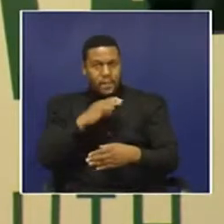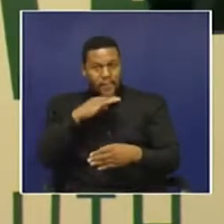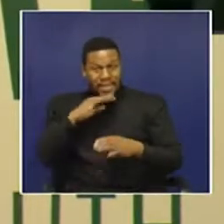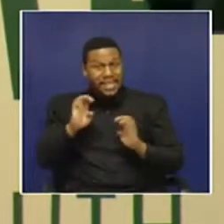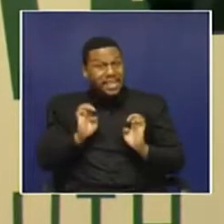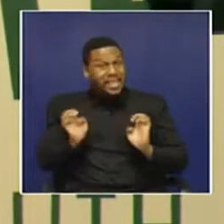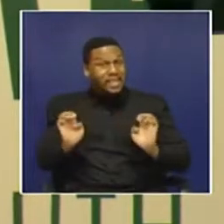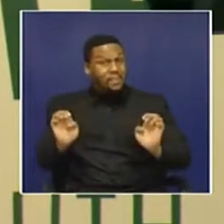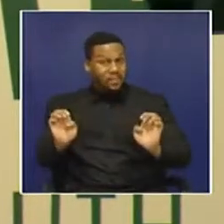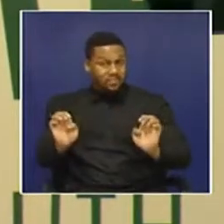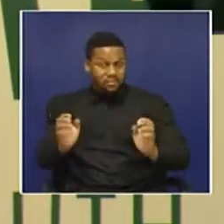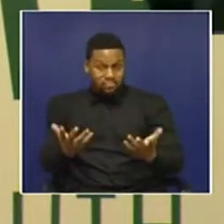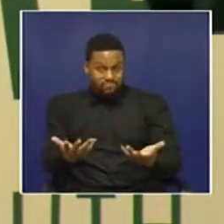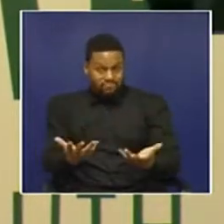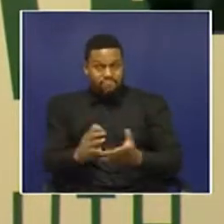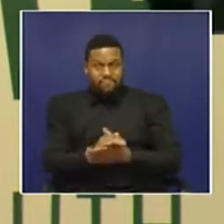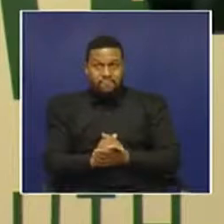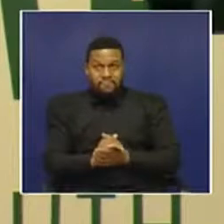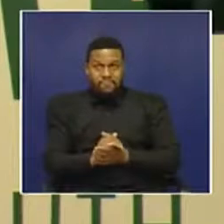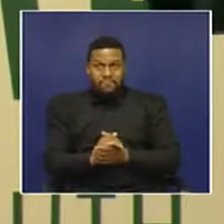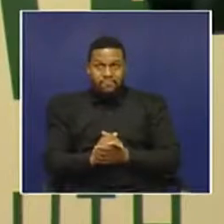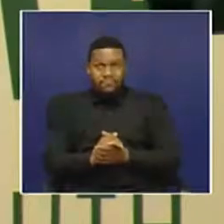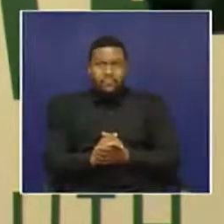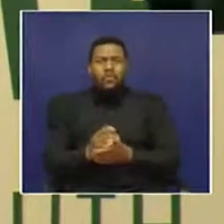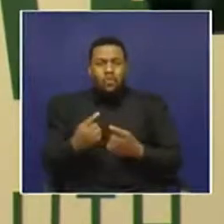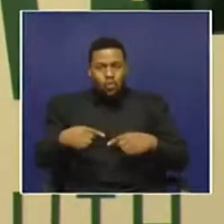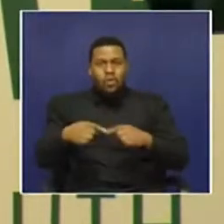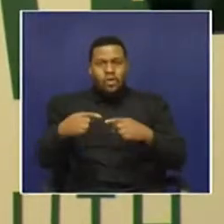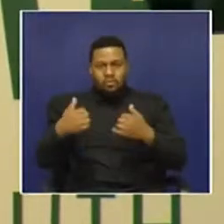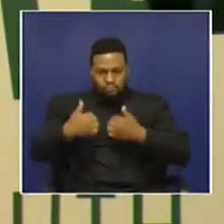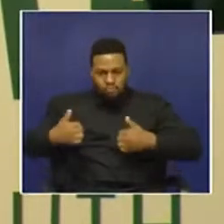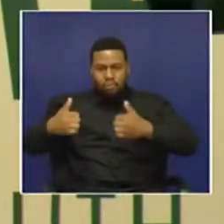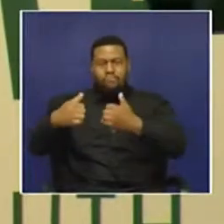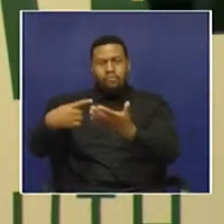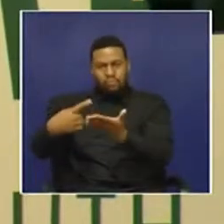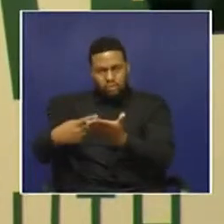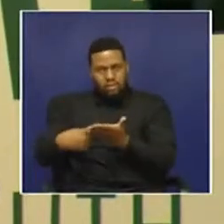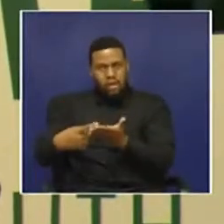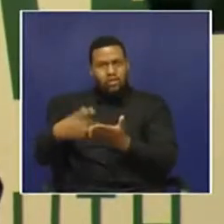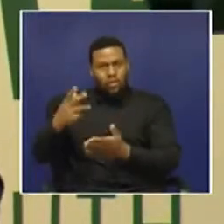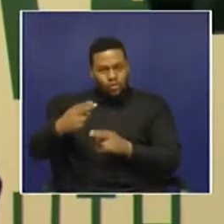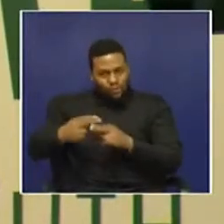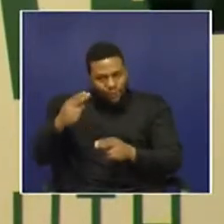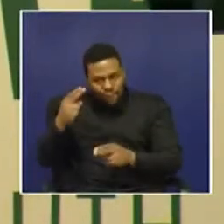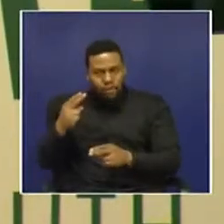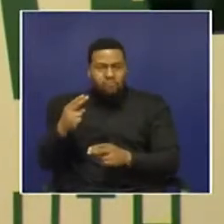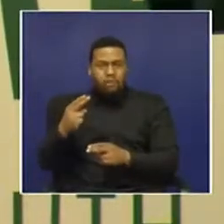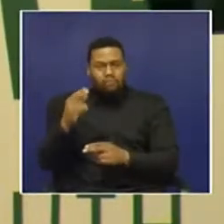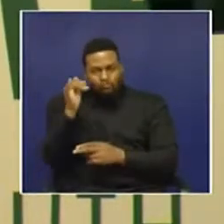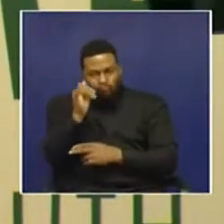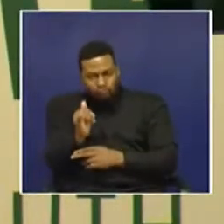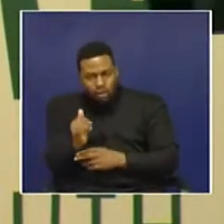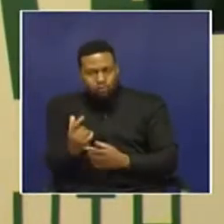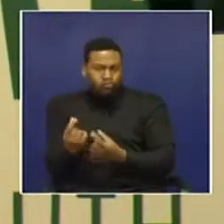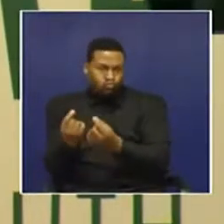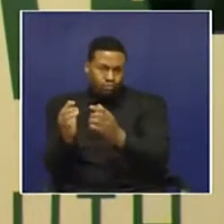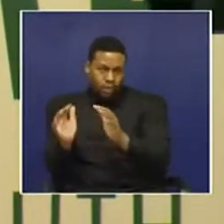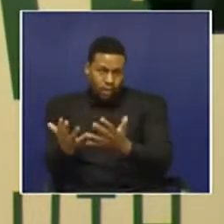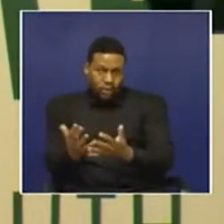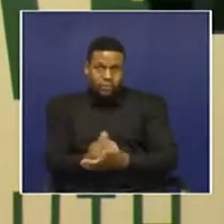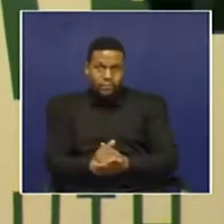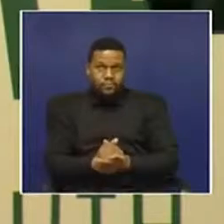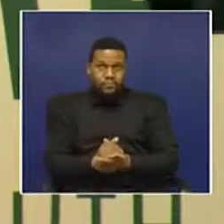this regard to finalize that. But in addition to this, we have given